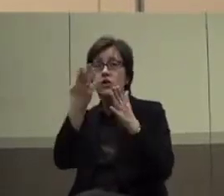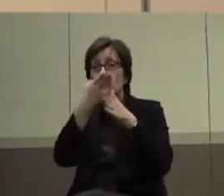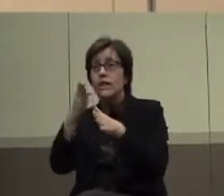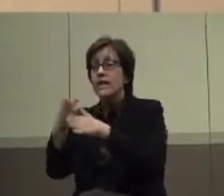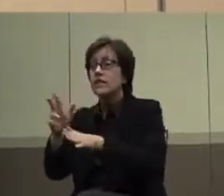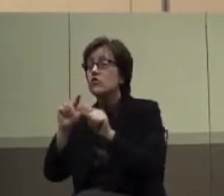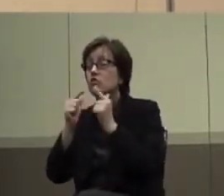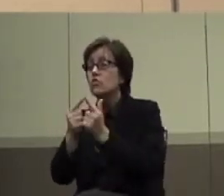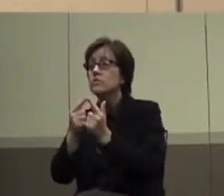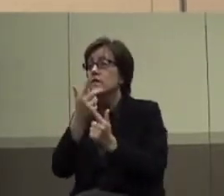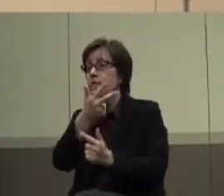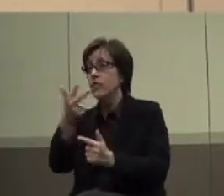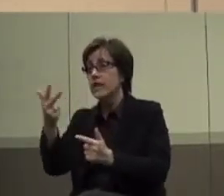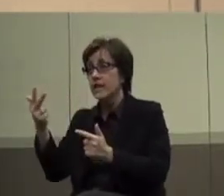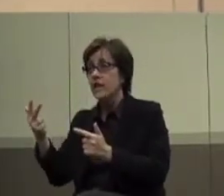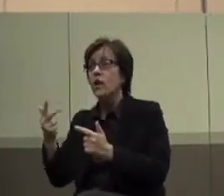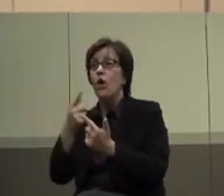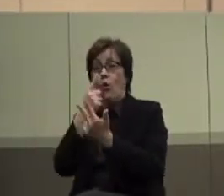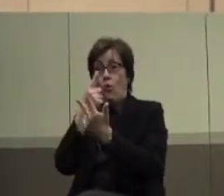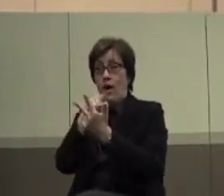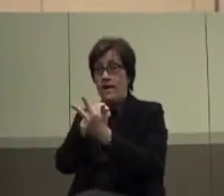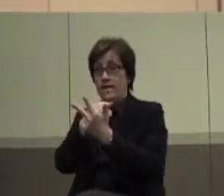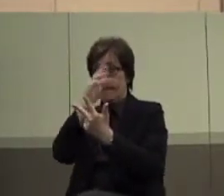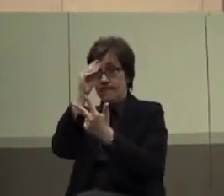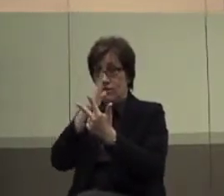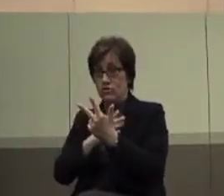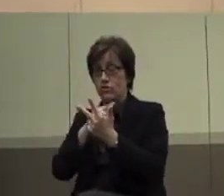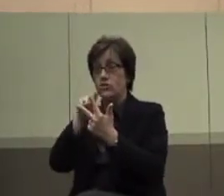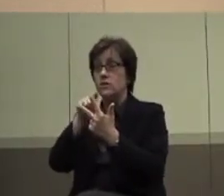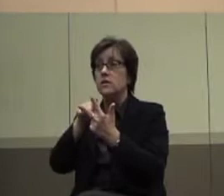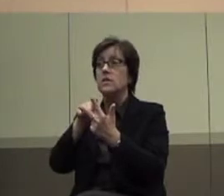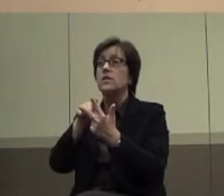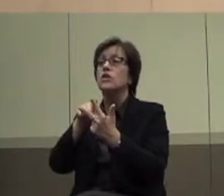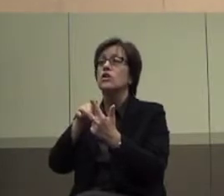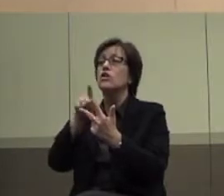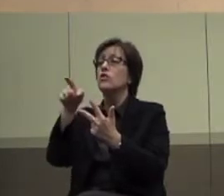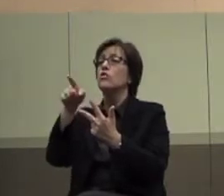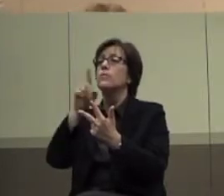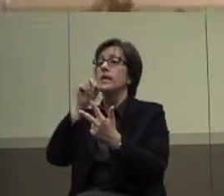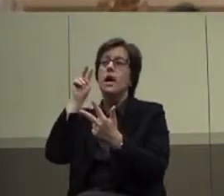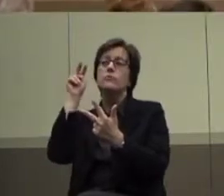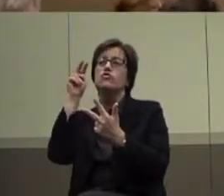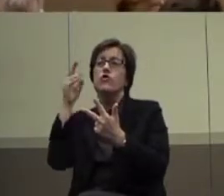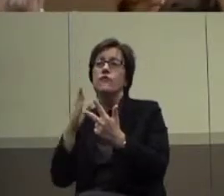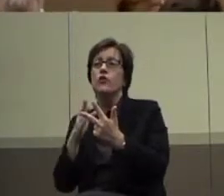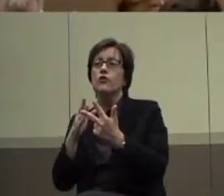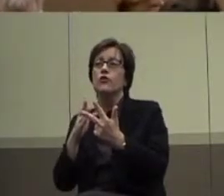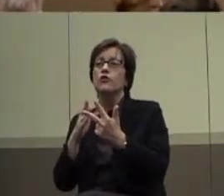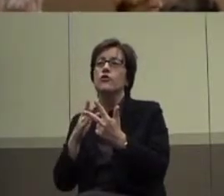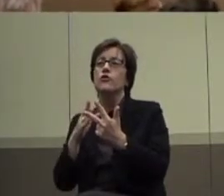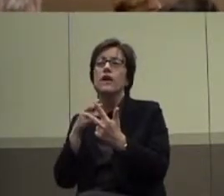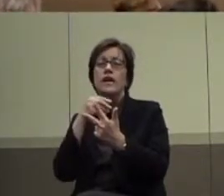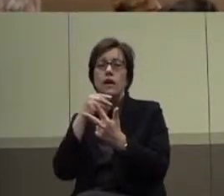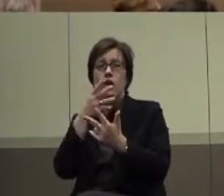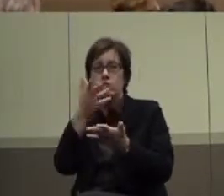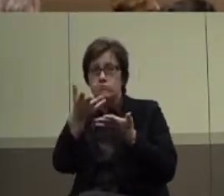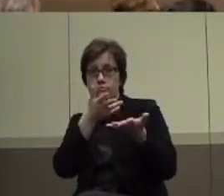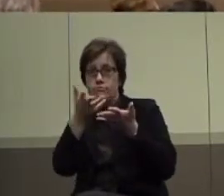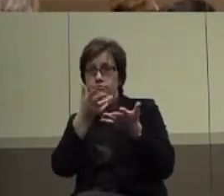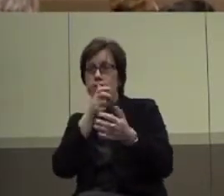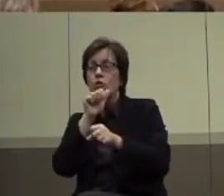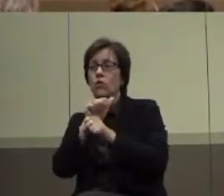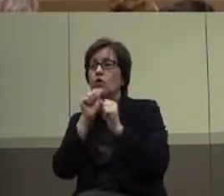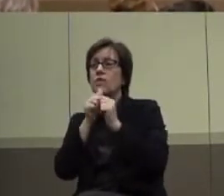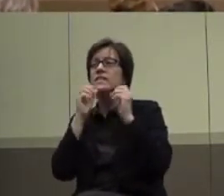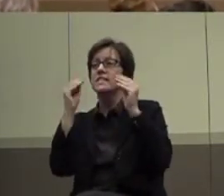the teacher. One of you is going to be asked to have come in and to have observed this and to give this teacher, work with this teacher to help think